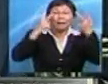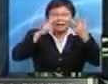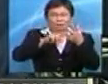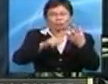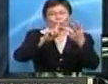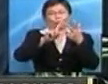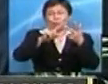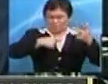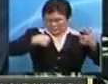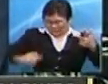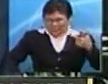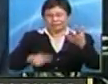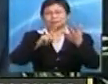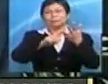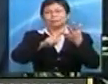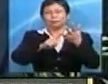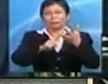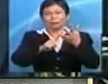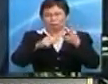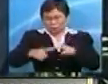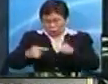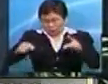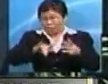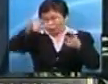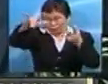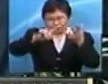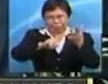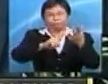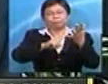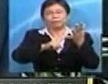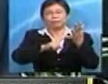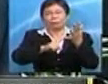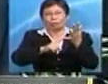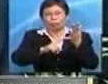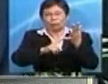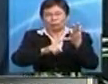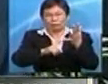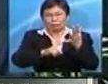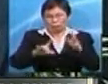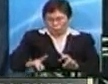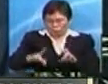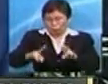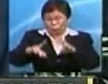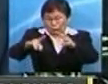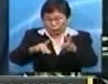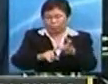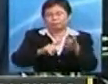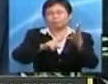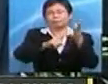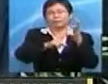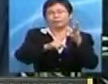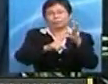Yuzhen IL-76, 1 Japanese Coast Guard G-5, 1 Australian P-3